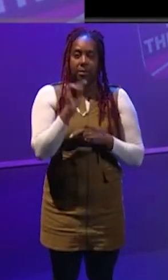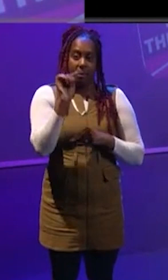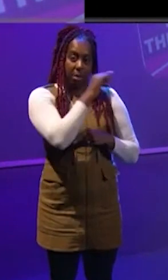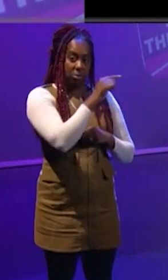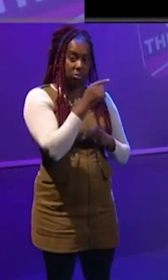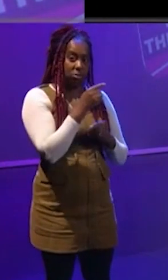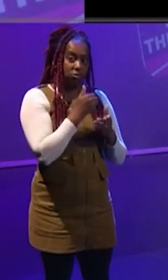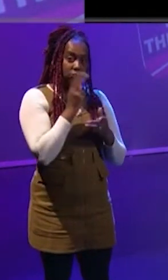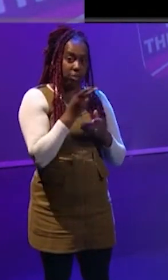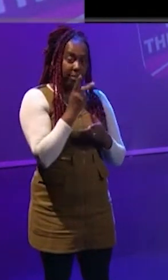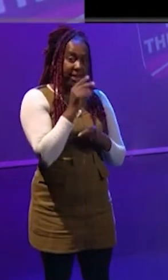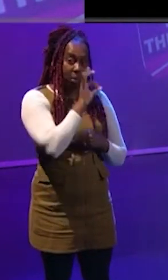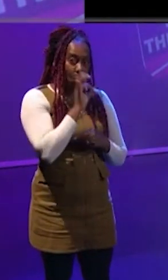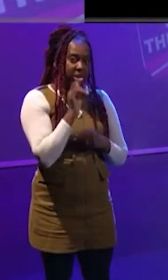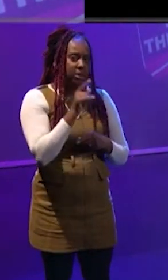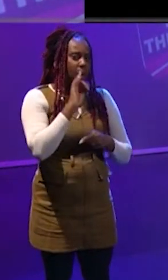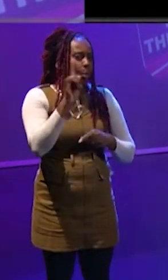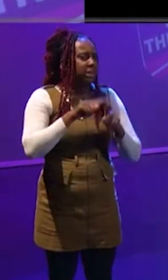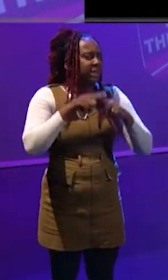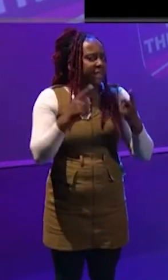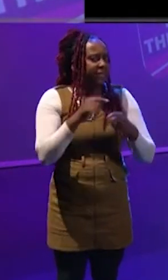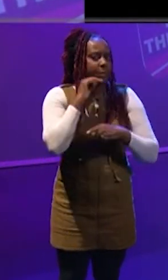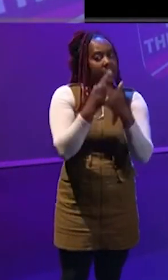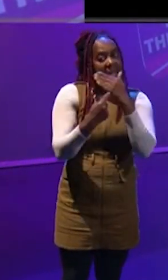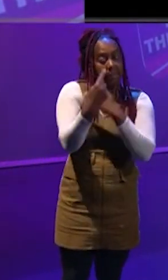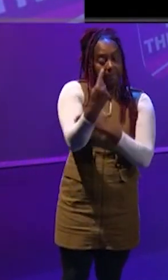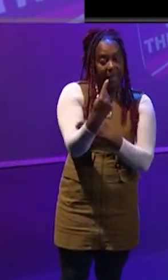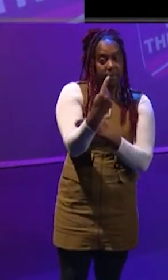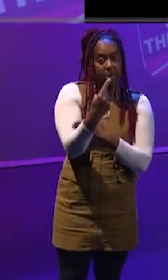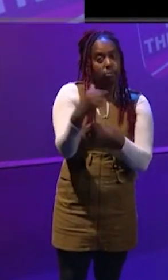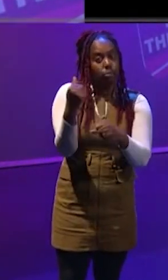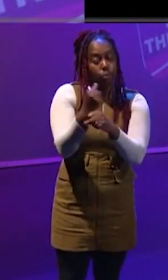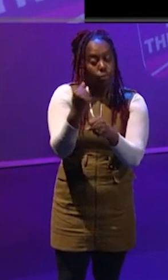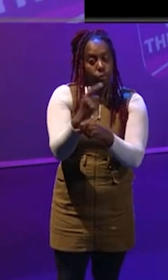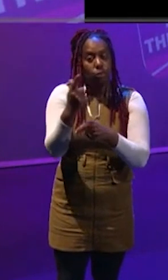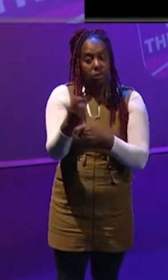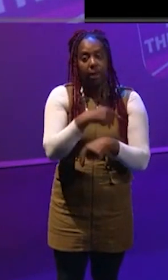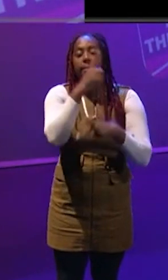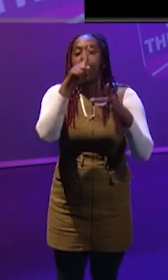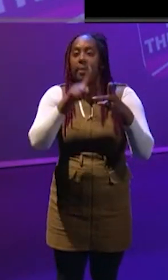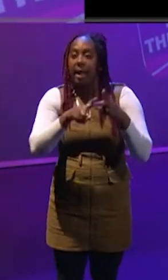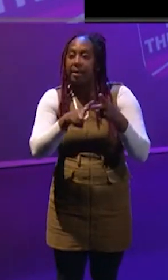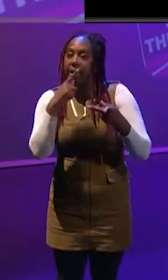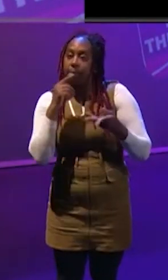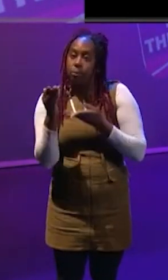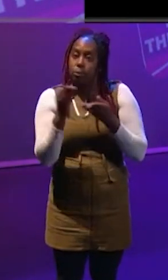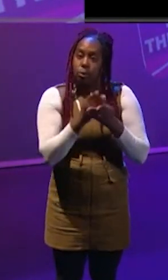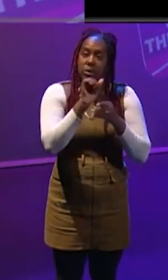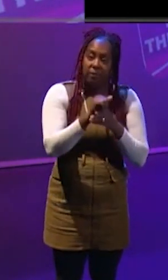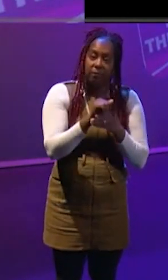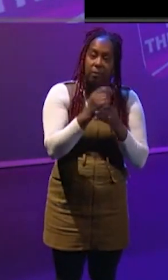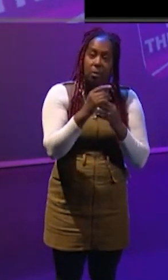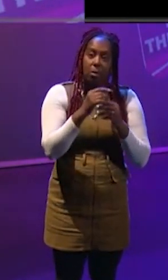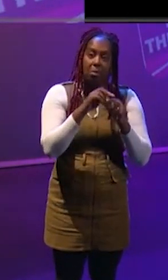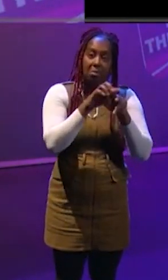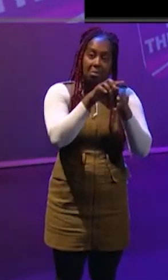Question was, what is the difference between being an independent producer and producing for a venue or an organisation, and how